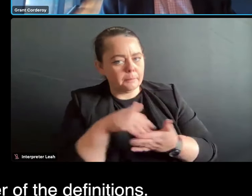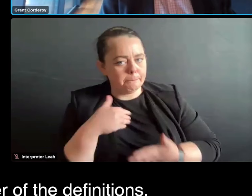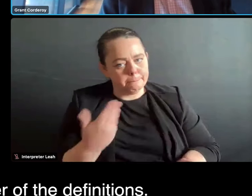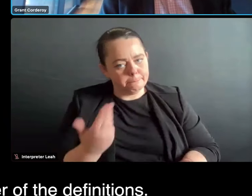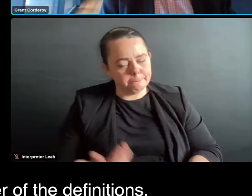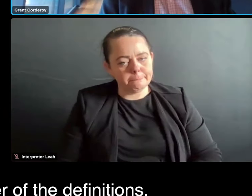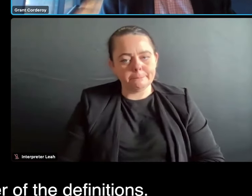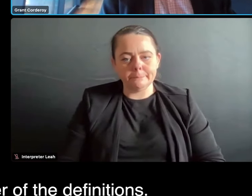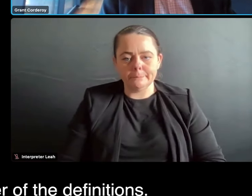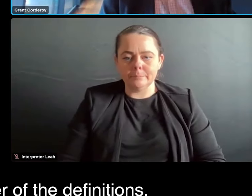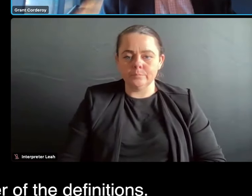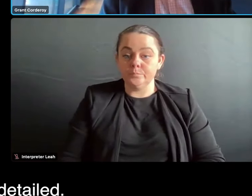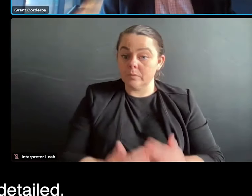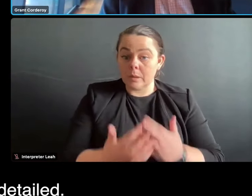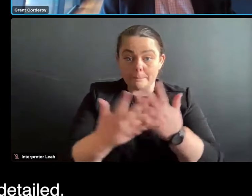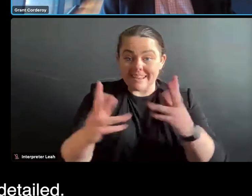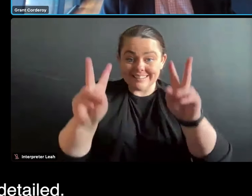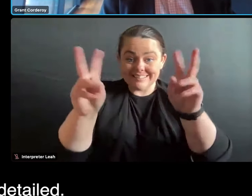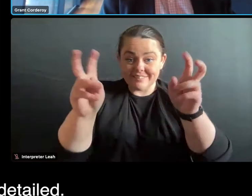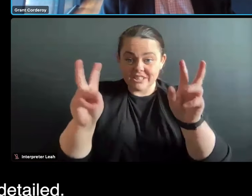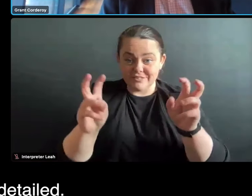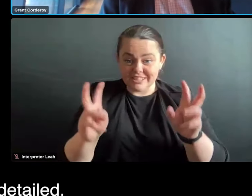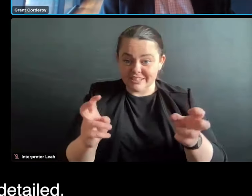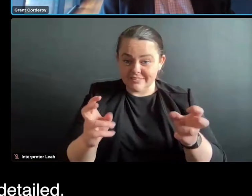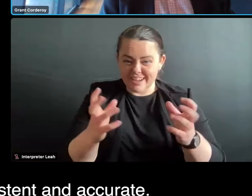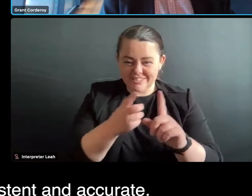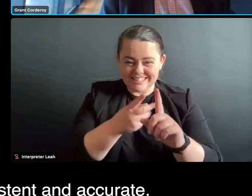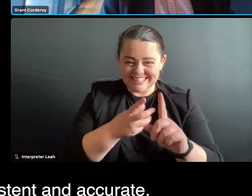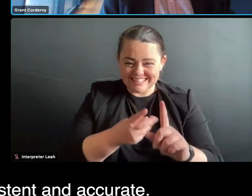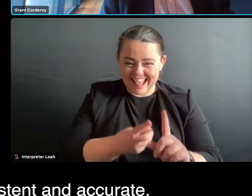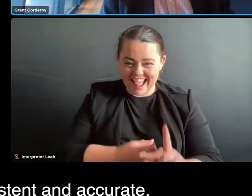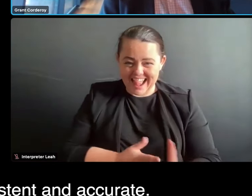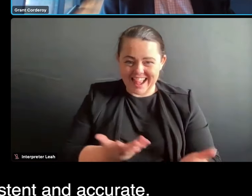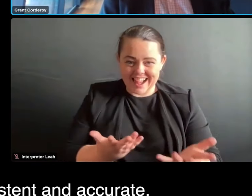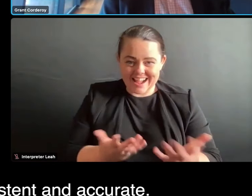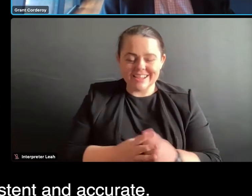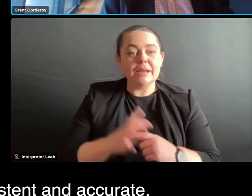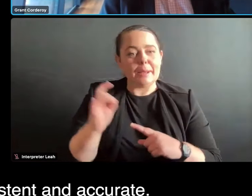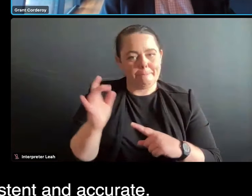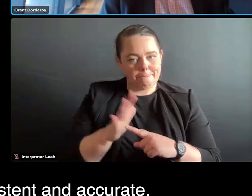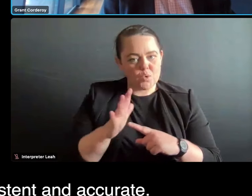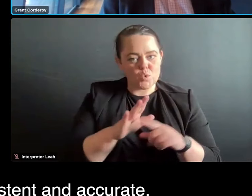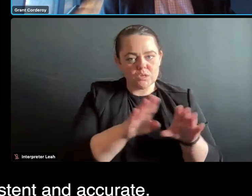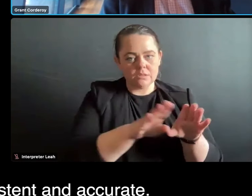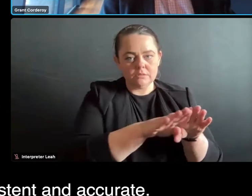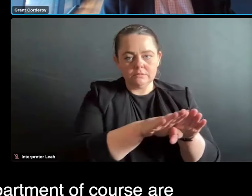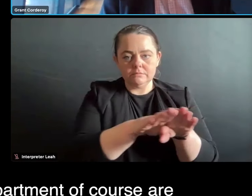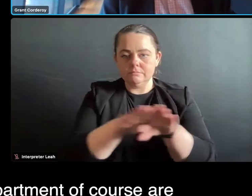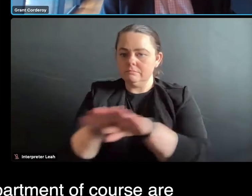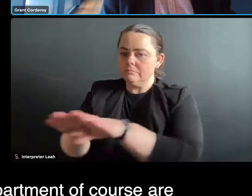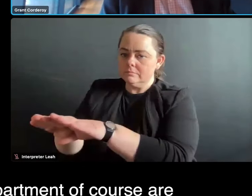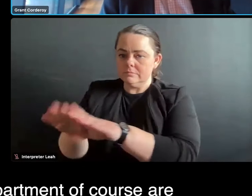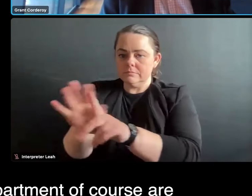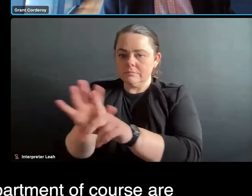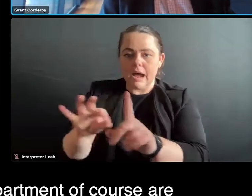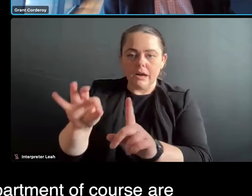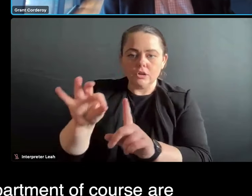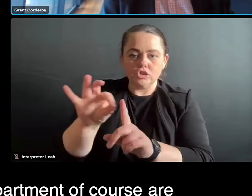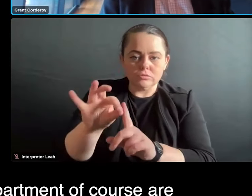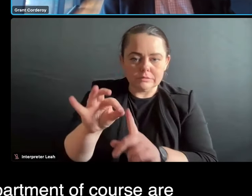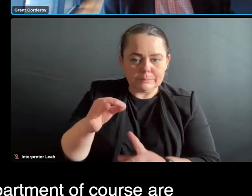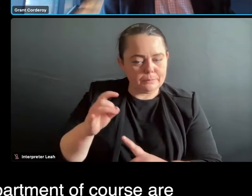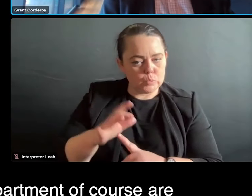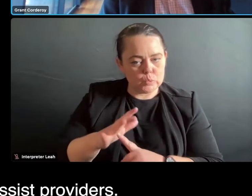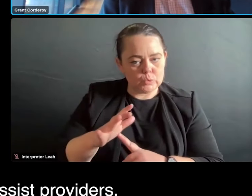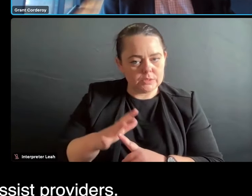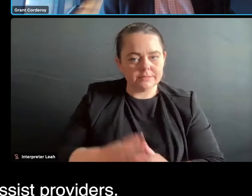number of the definitions. They're quite detailed. It's important to be consistent and accurate, but we're there, and the